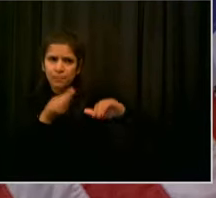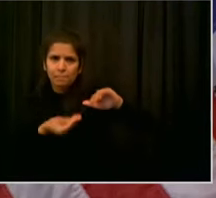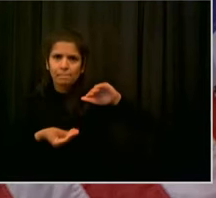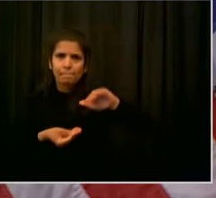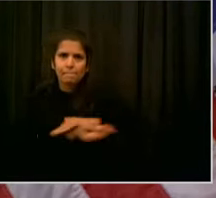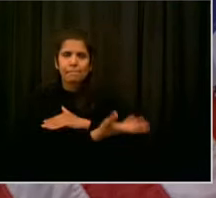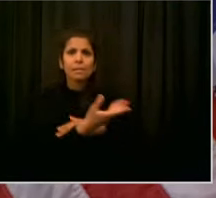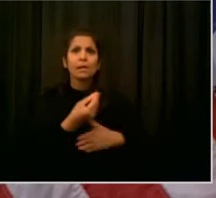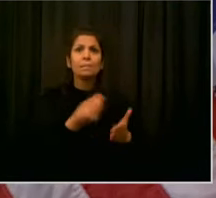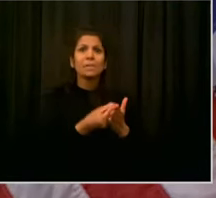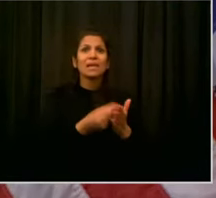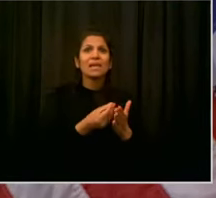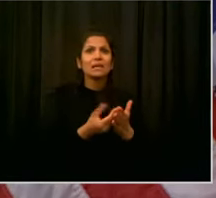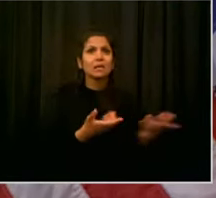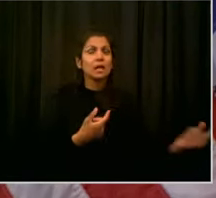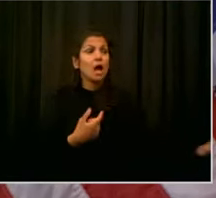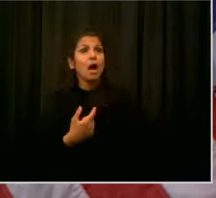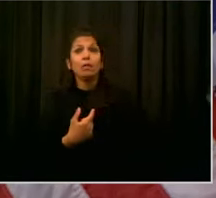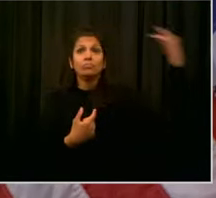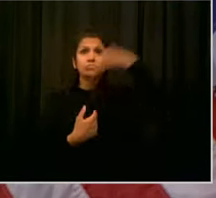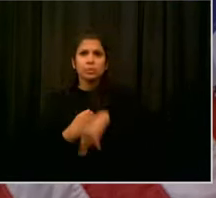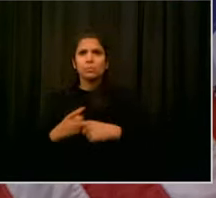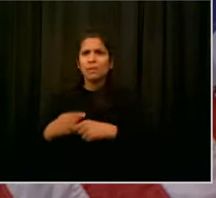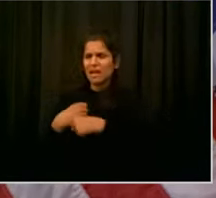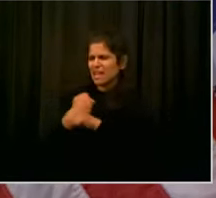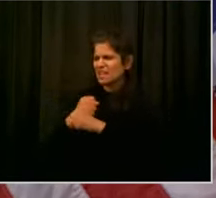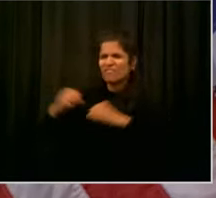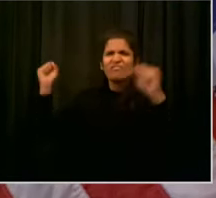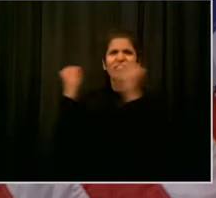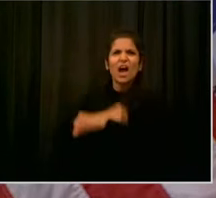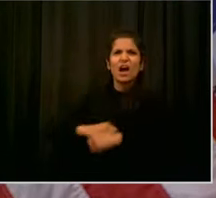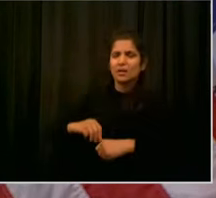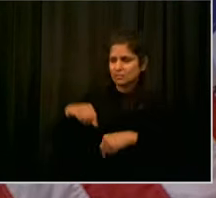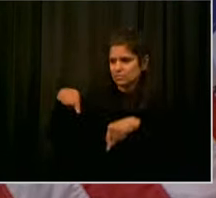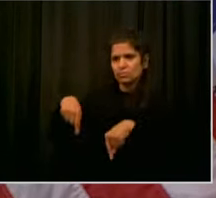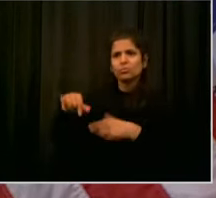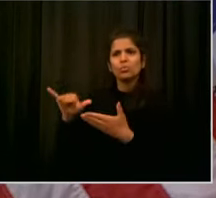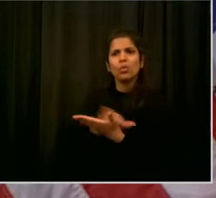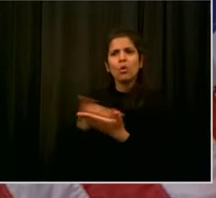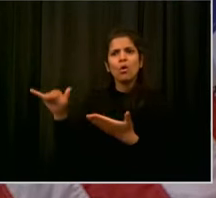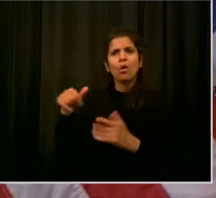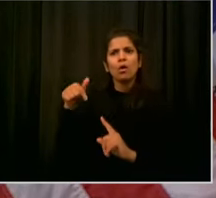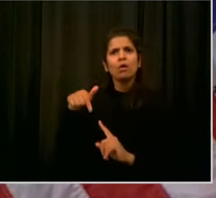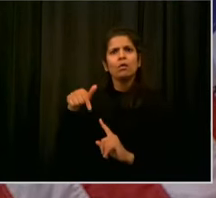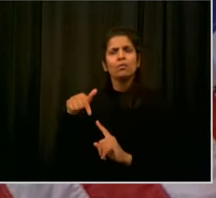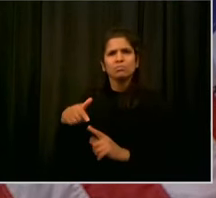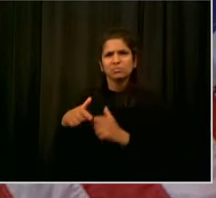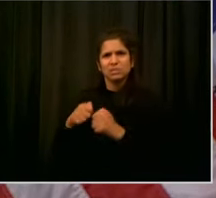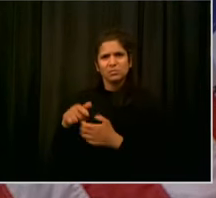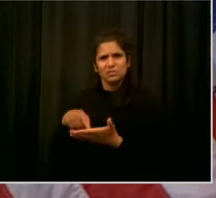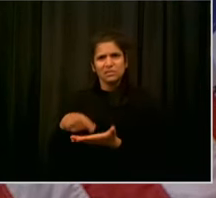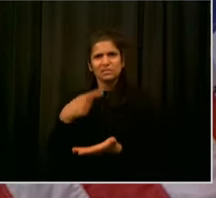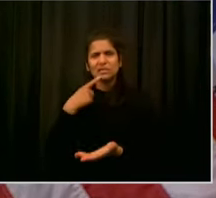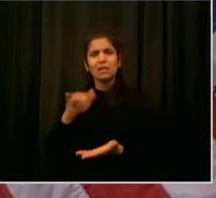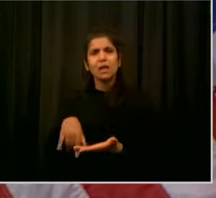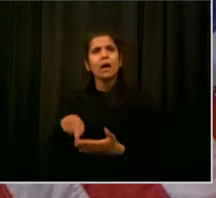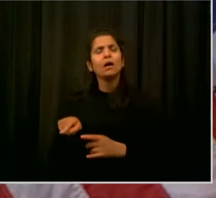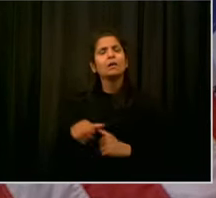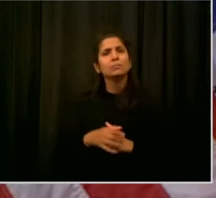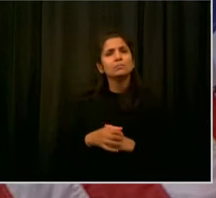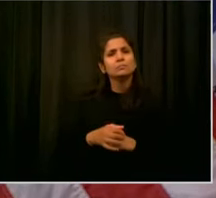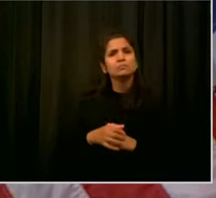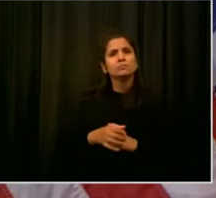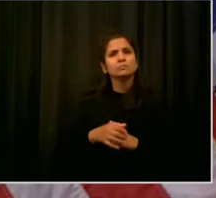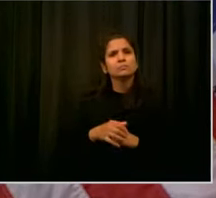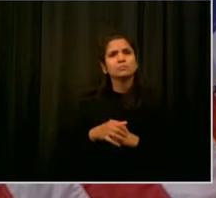would like some facts and evidence to support this assertion, which is a